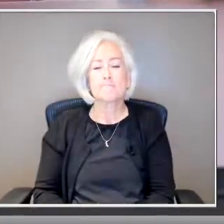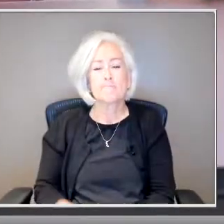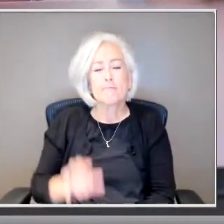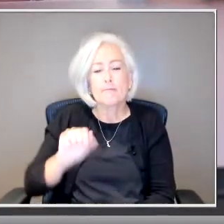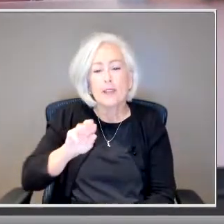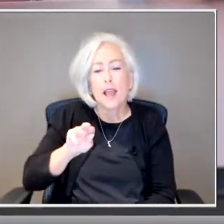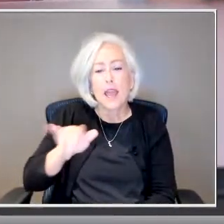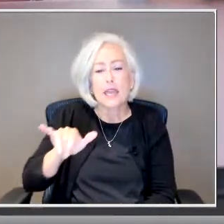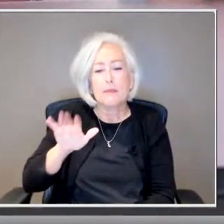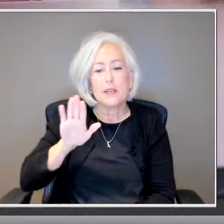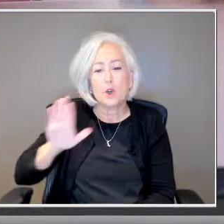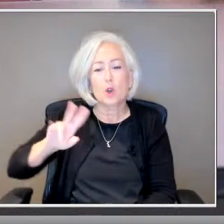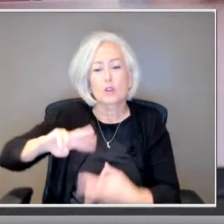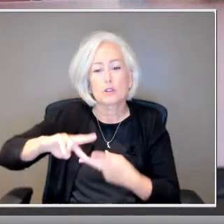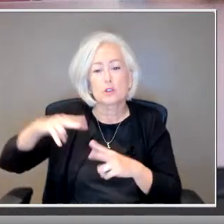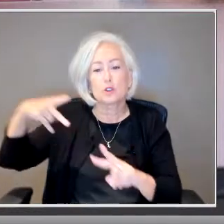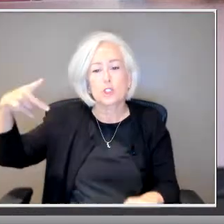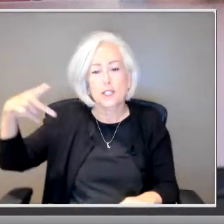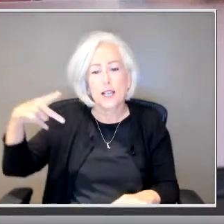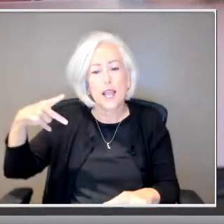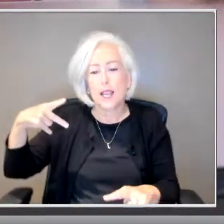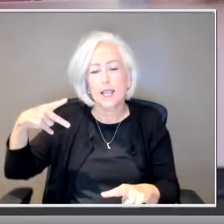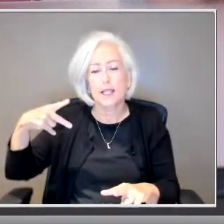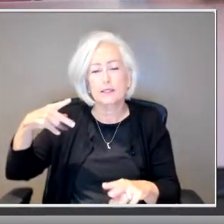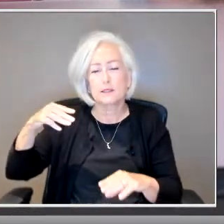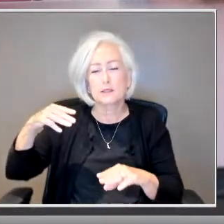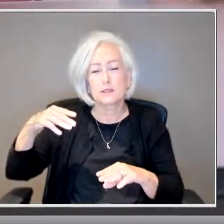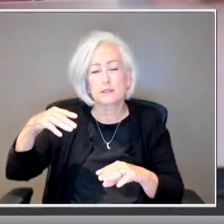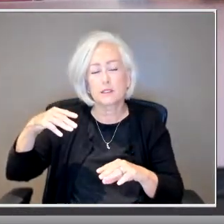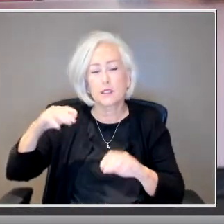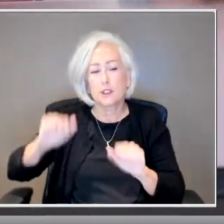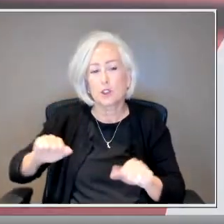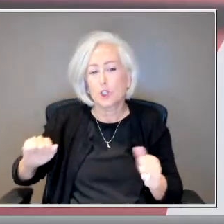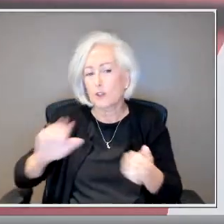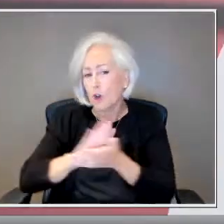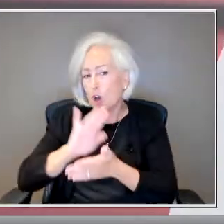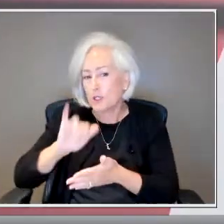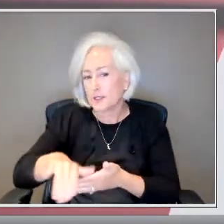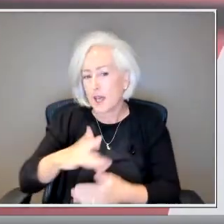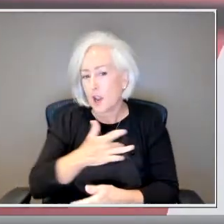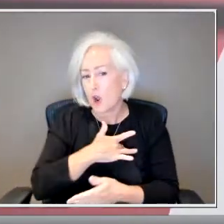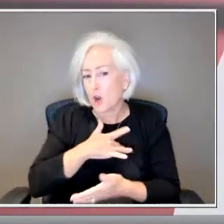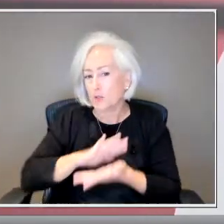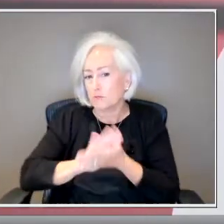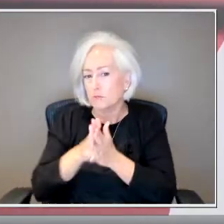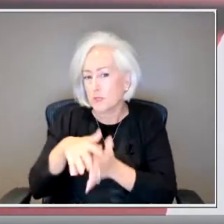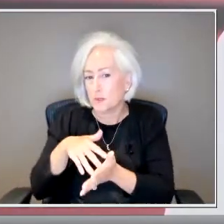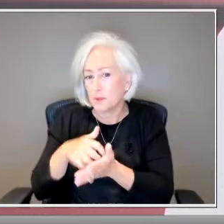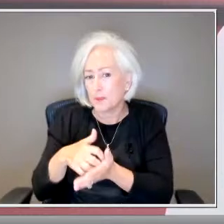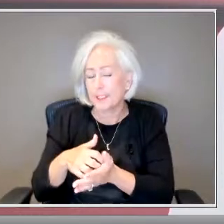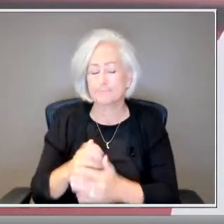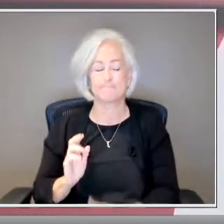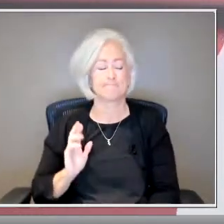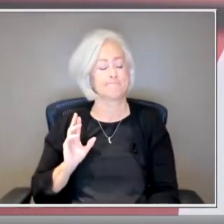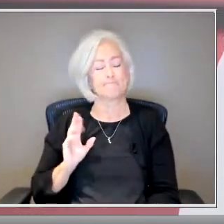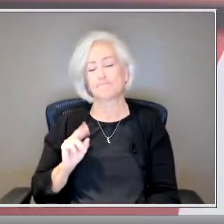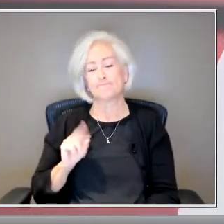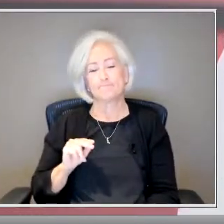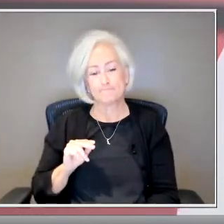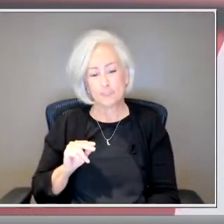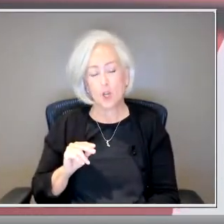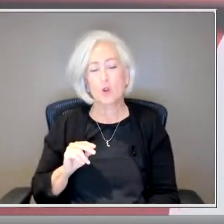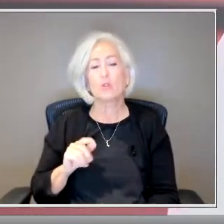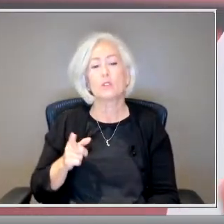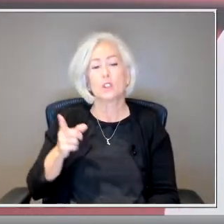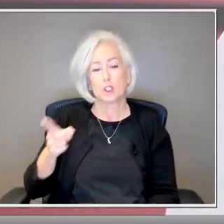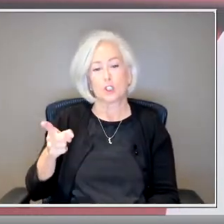her at a greater risk of this weakened heart? Not that we know of, but there are. I mean, she had this underlying weakness that